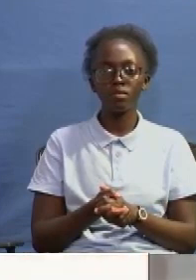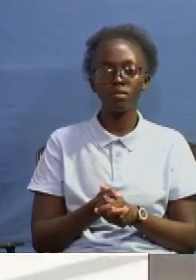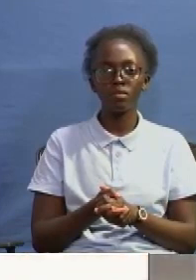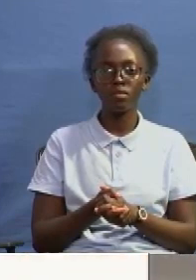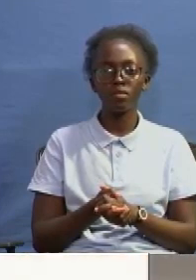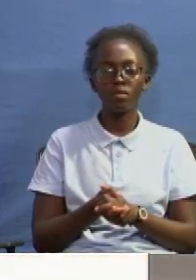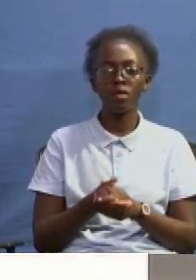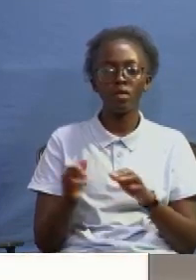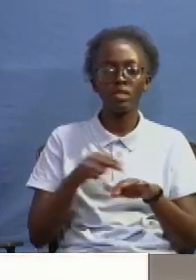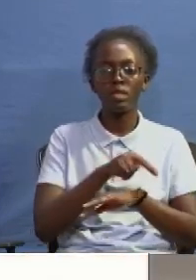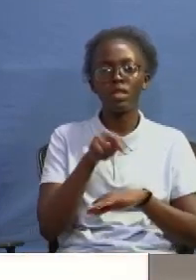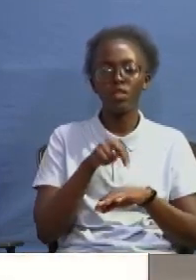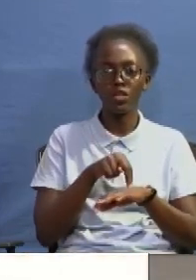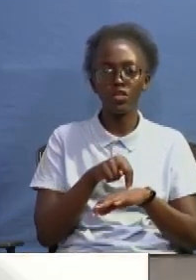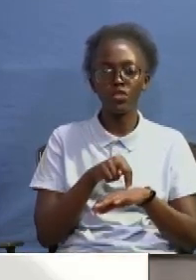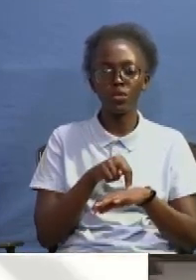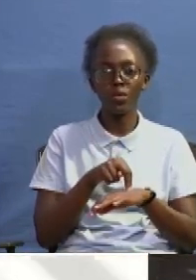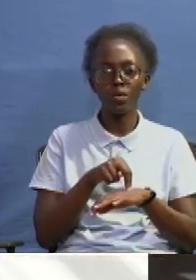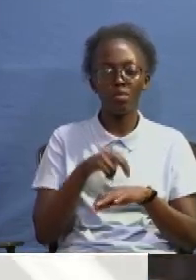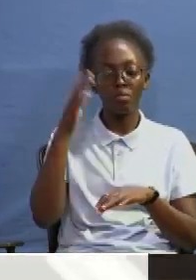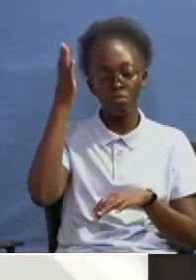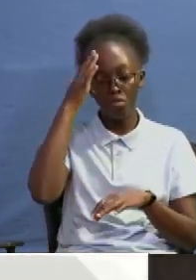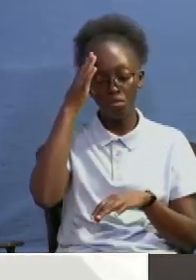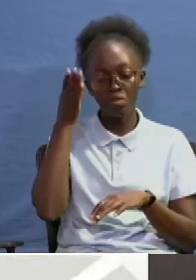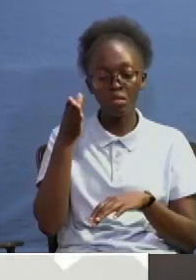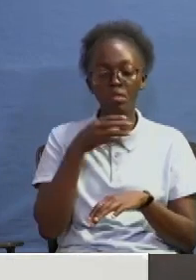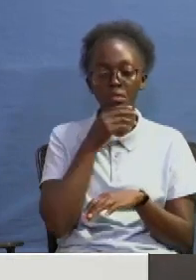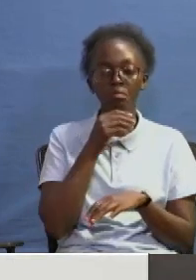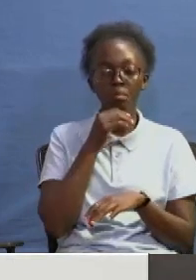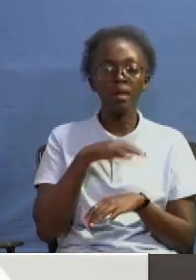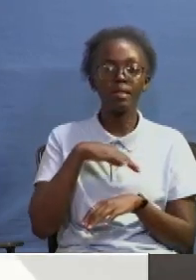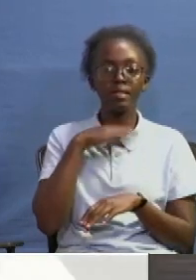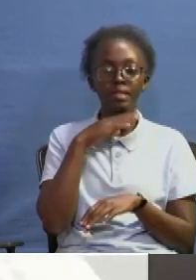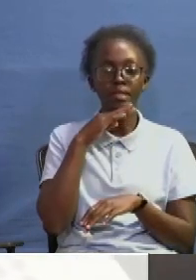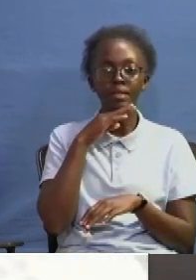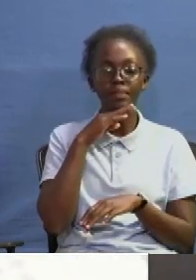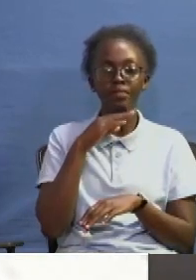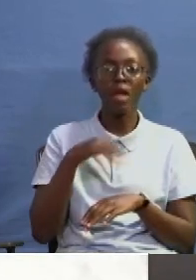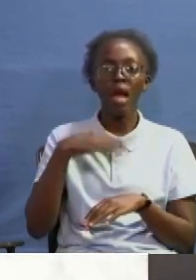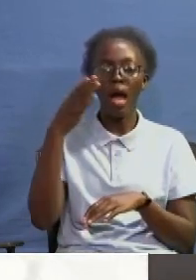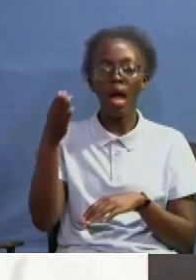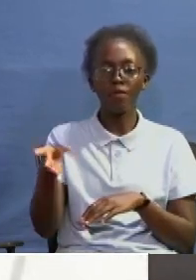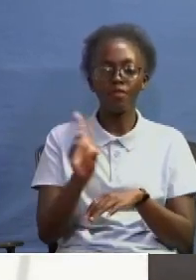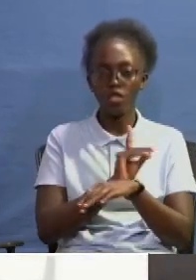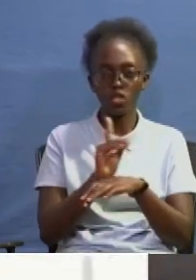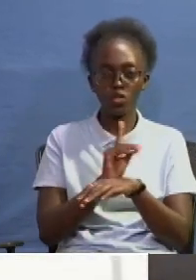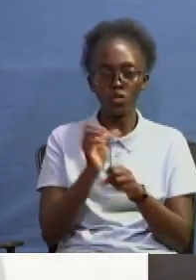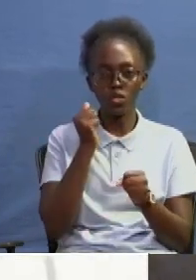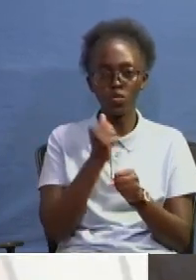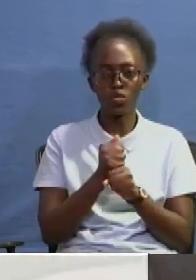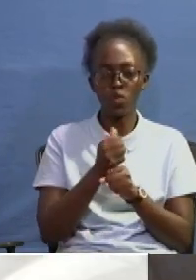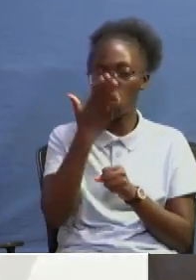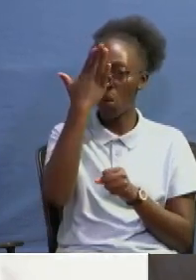As the nation comes to terms with the sudden demise of top military officials who died in the line of duty following a